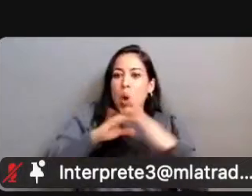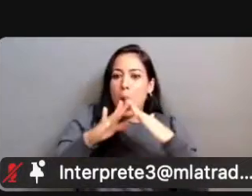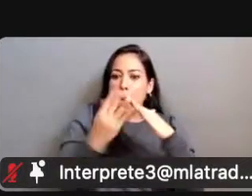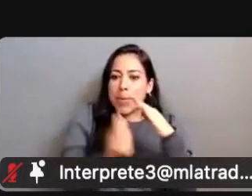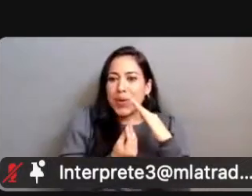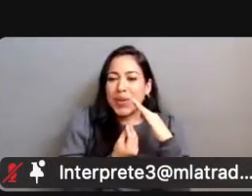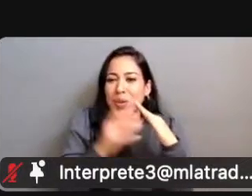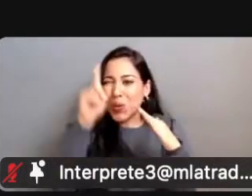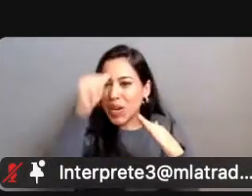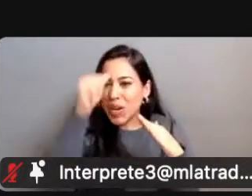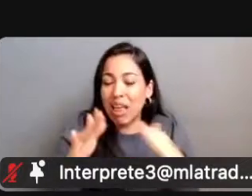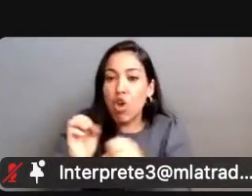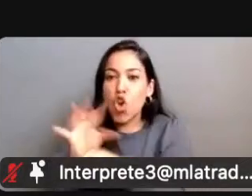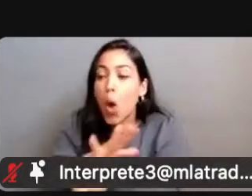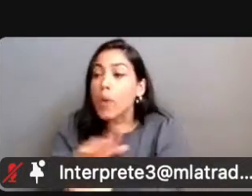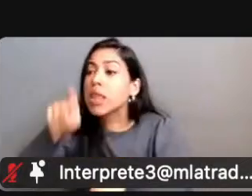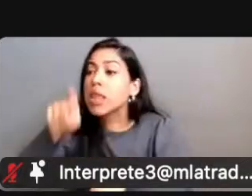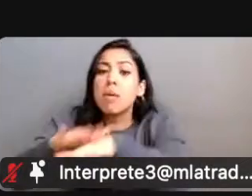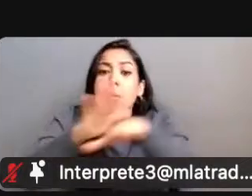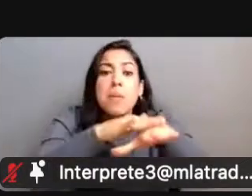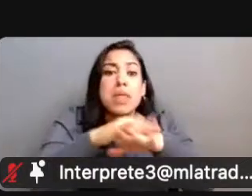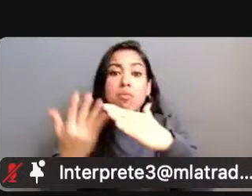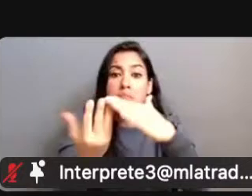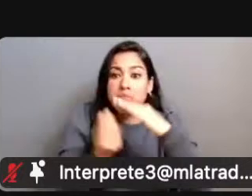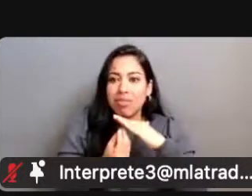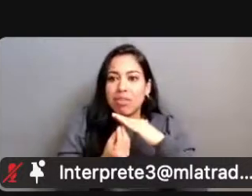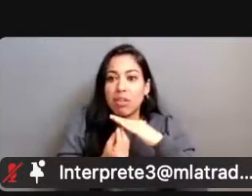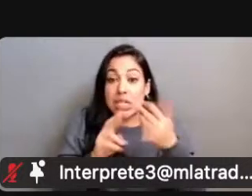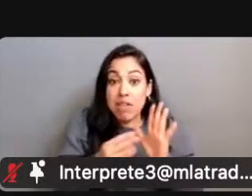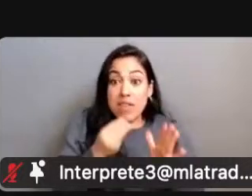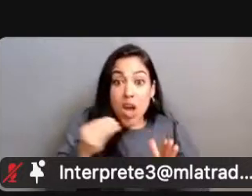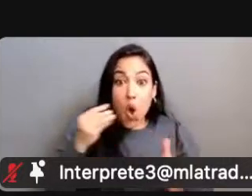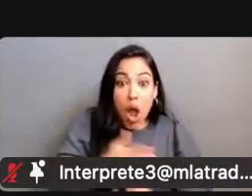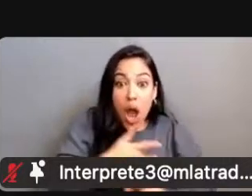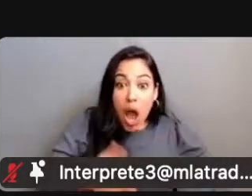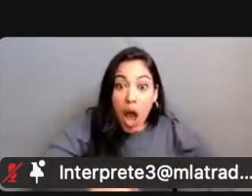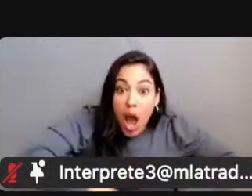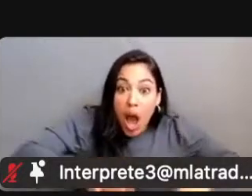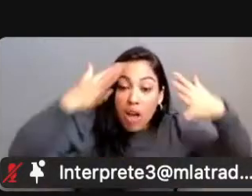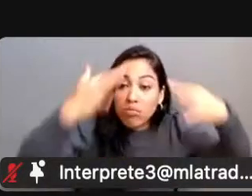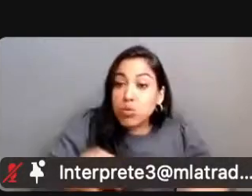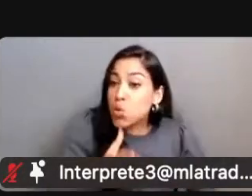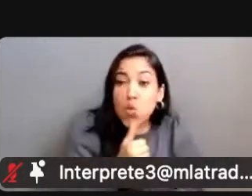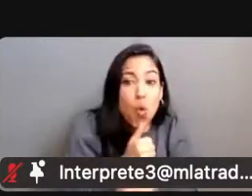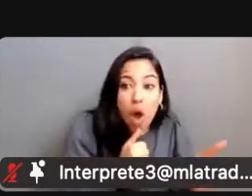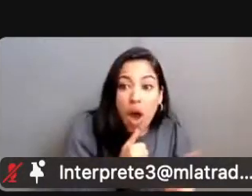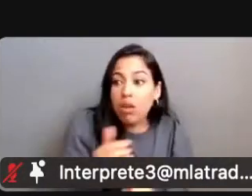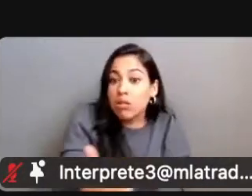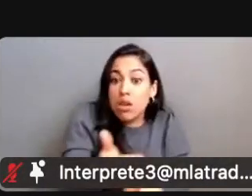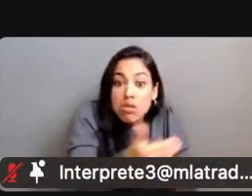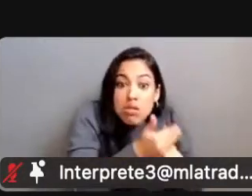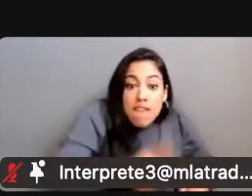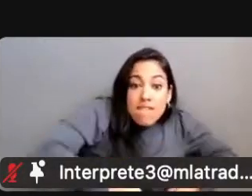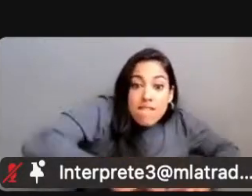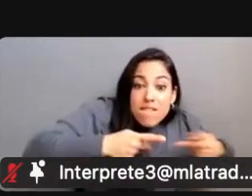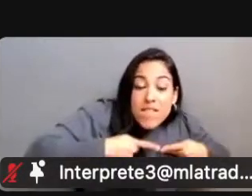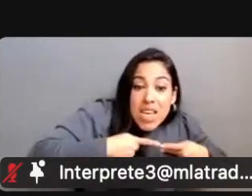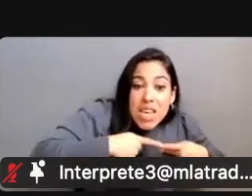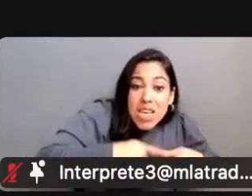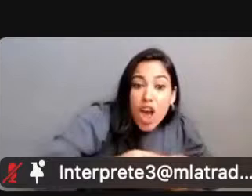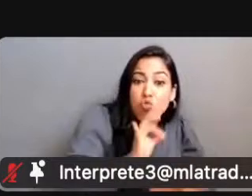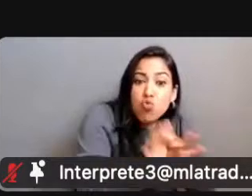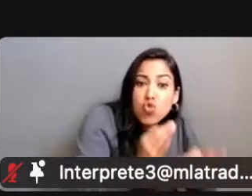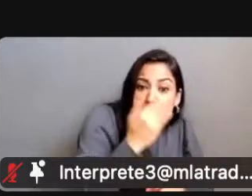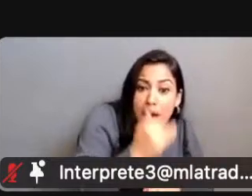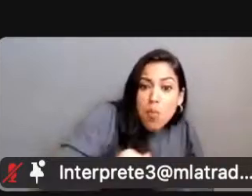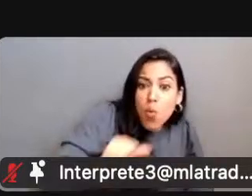at home was not safe. Home is not a safe place to protect the life and integrity